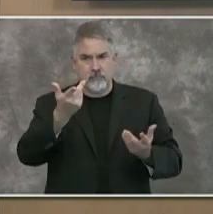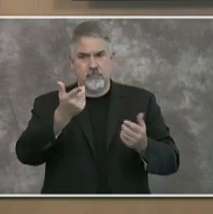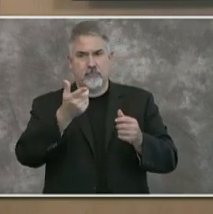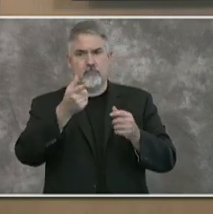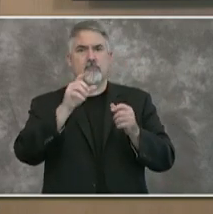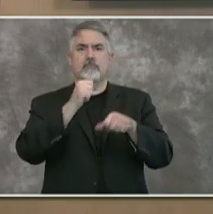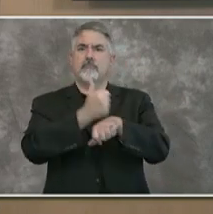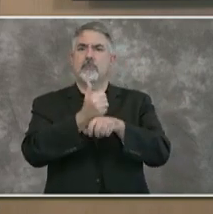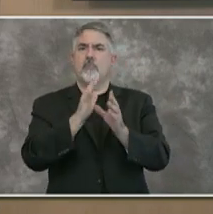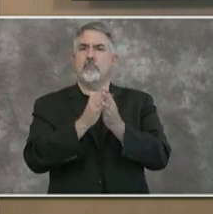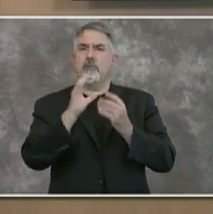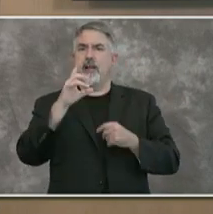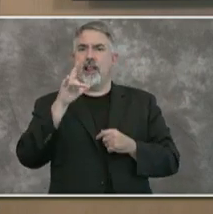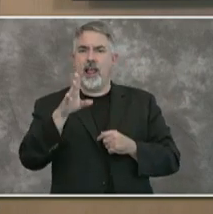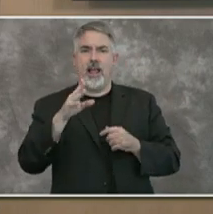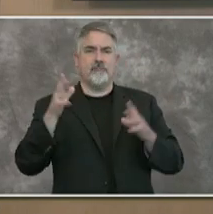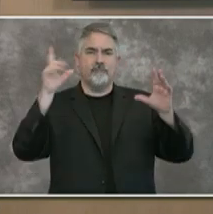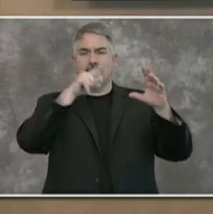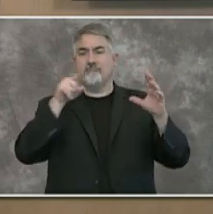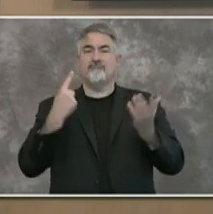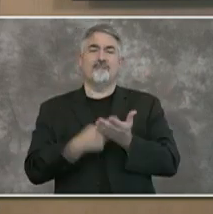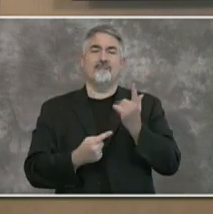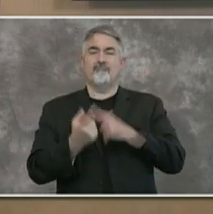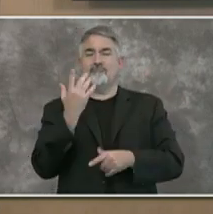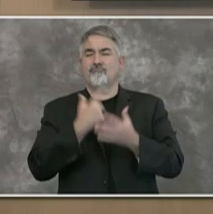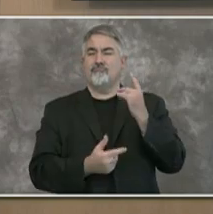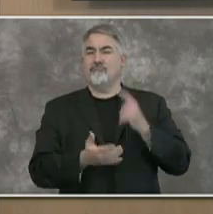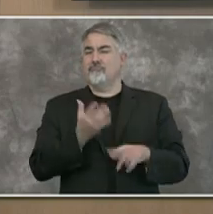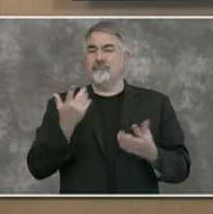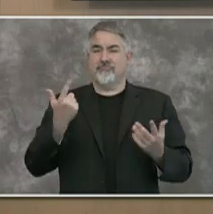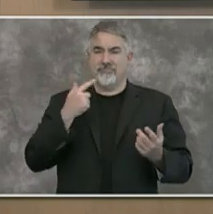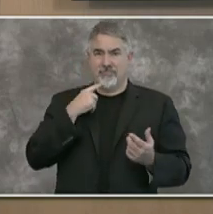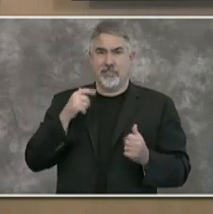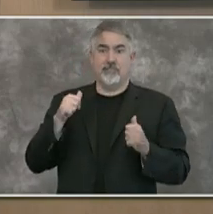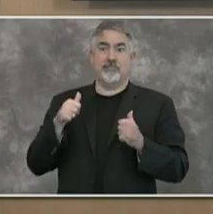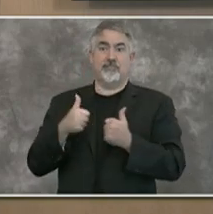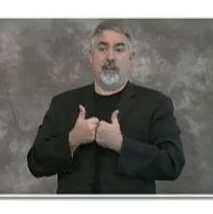play a game together. To join the challenge, just go to the